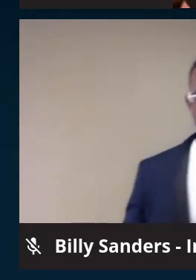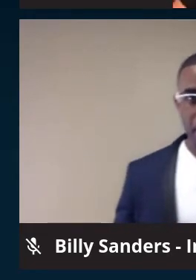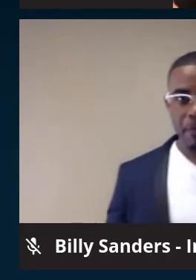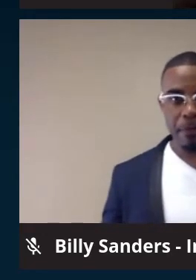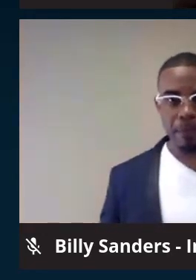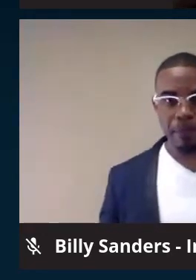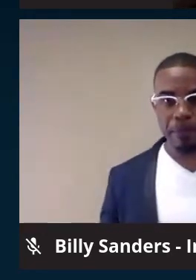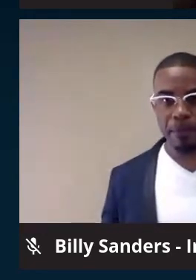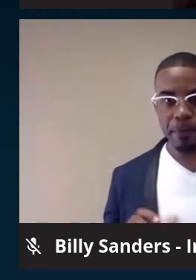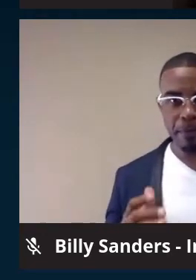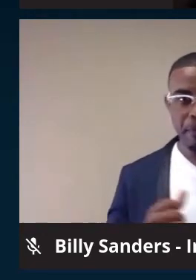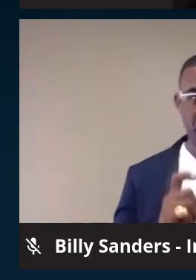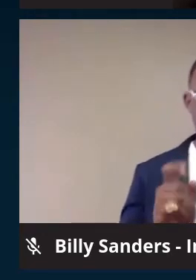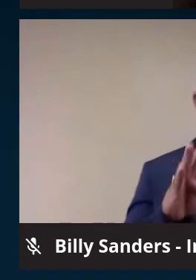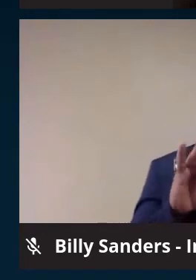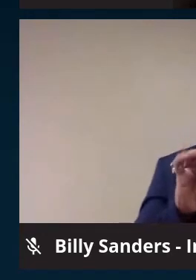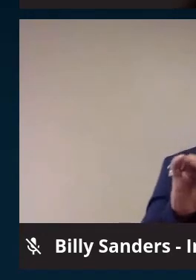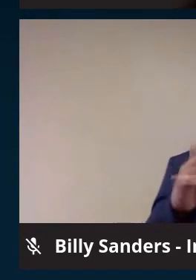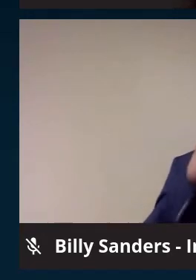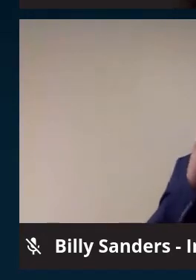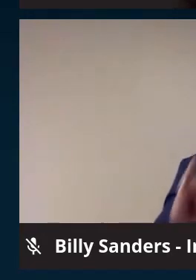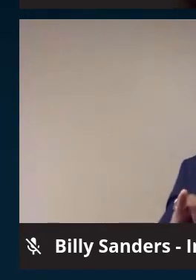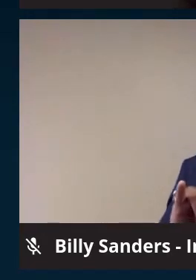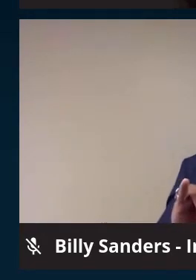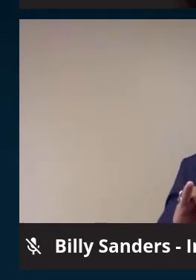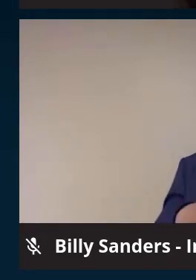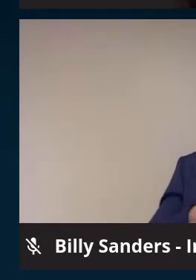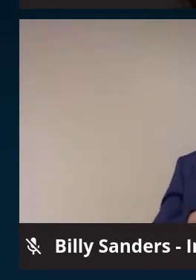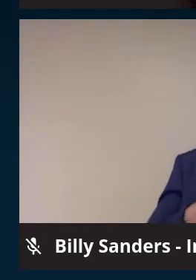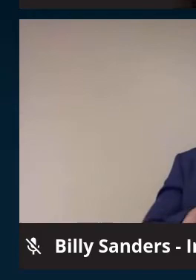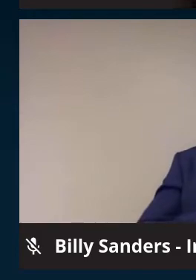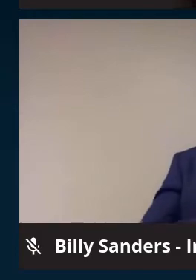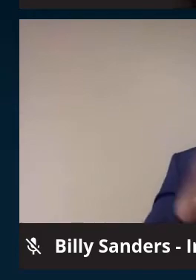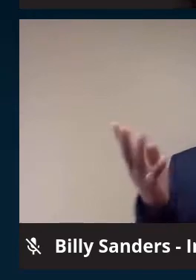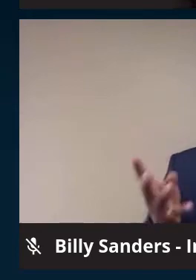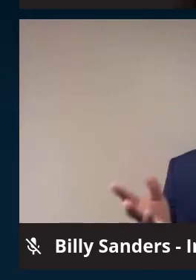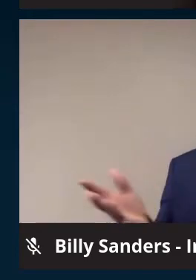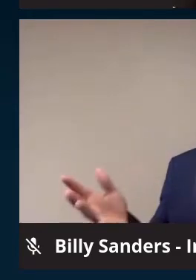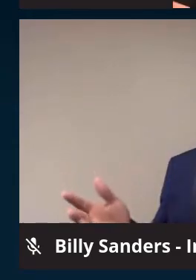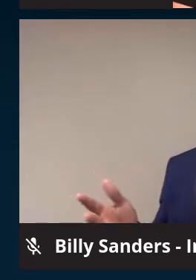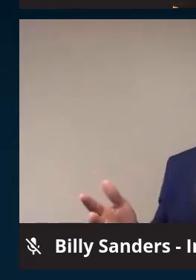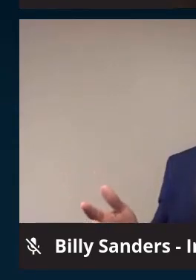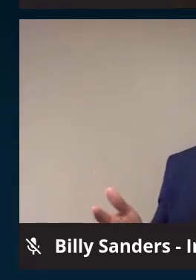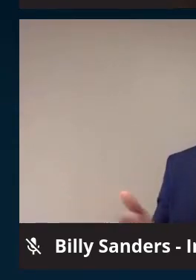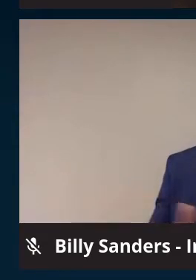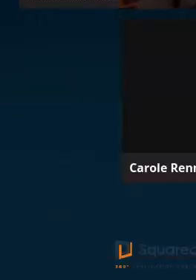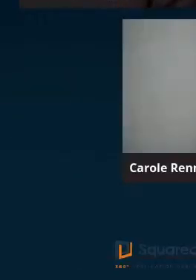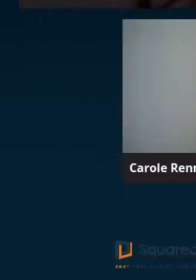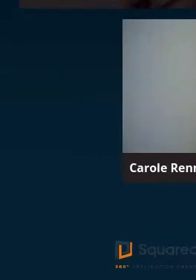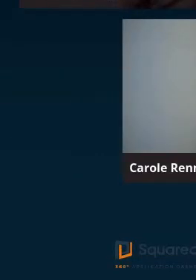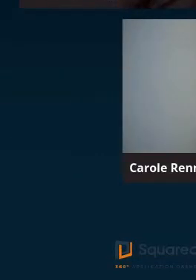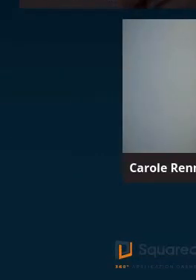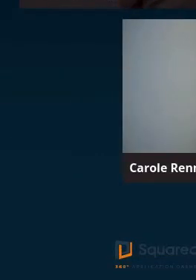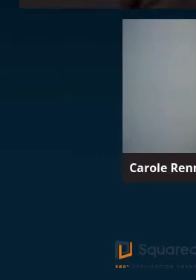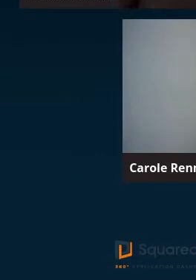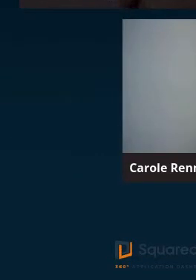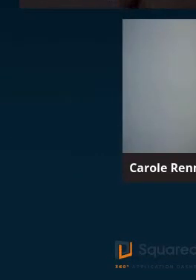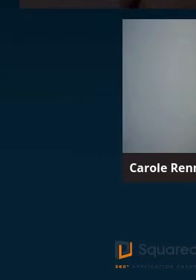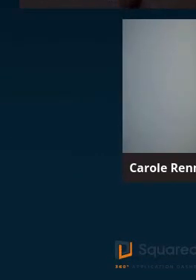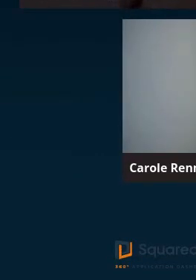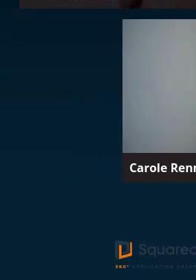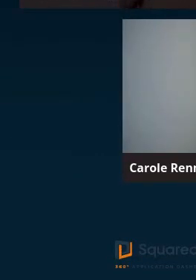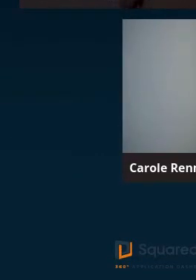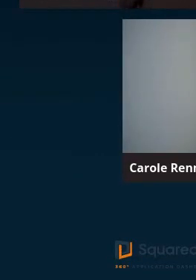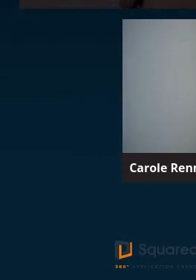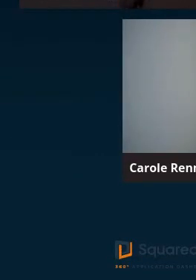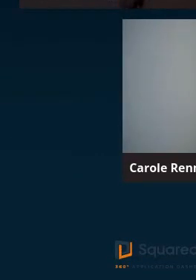We will have to give them 40 seconds because that is the delay on the stream. Okay. But in the meanwhile, we can invite Carol